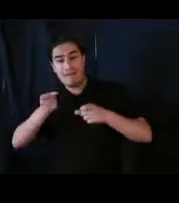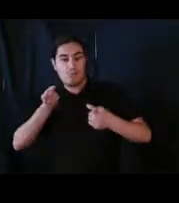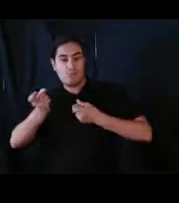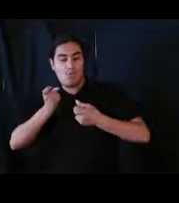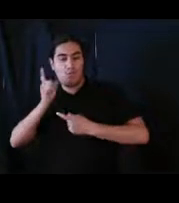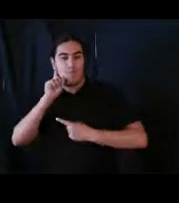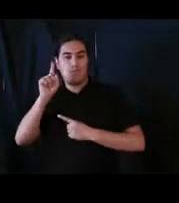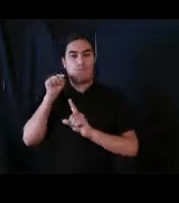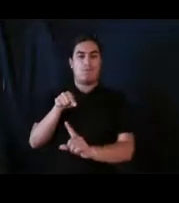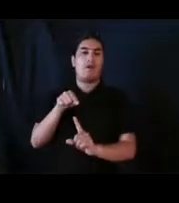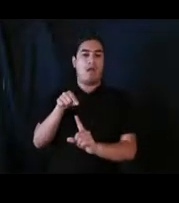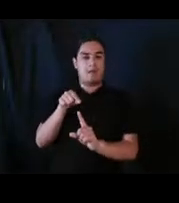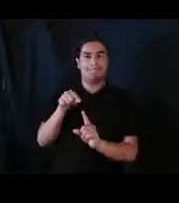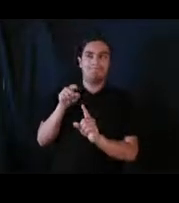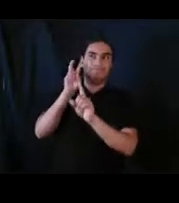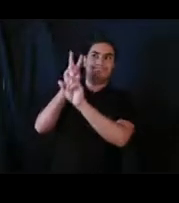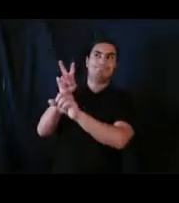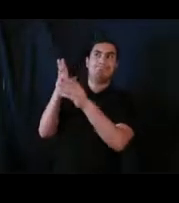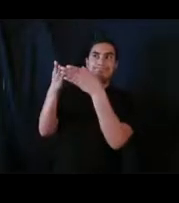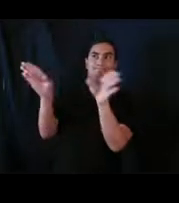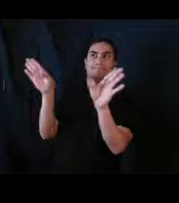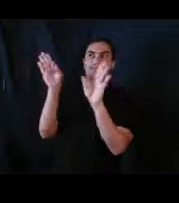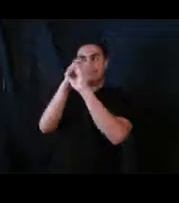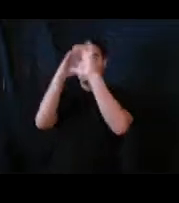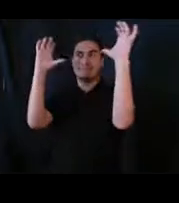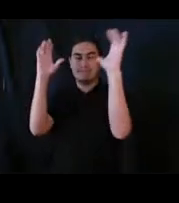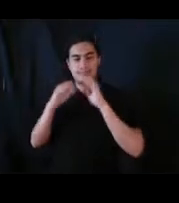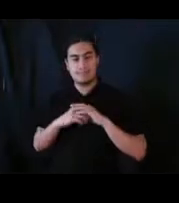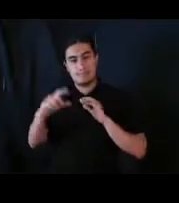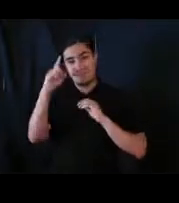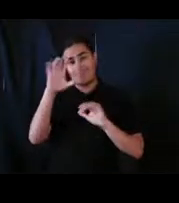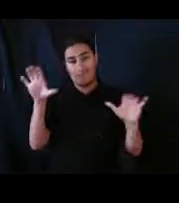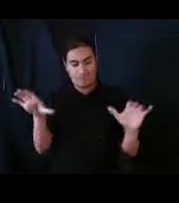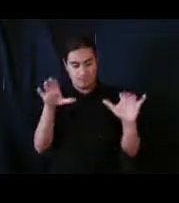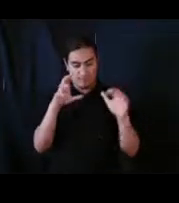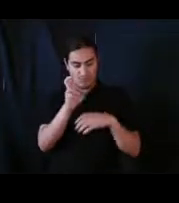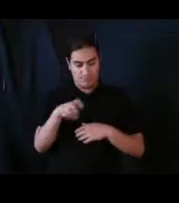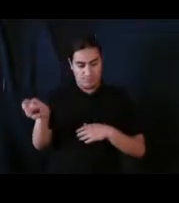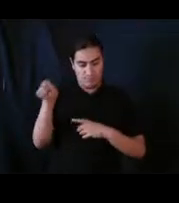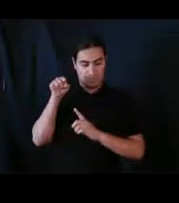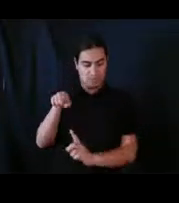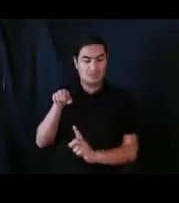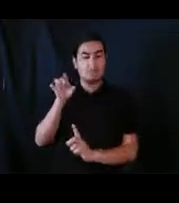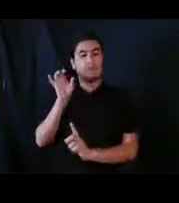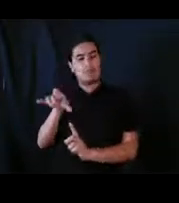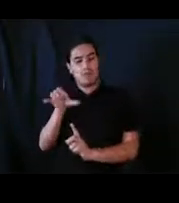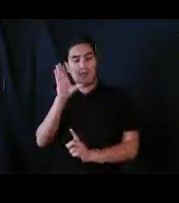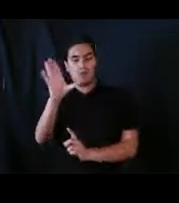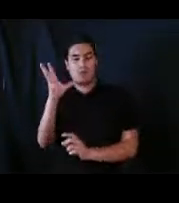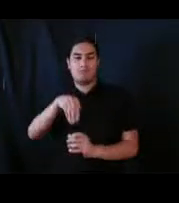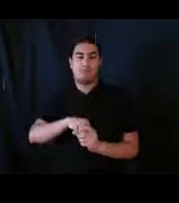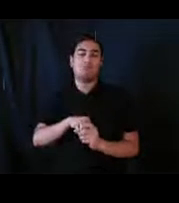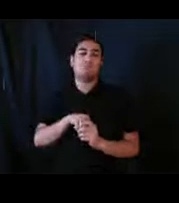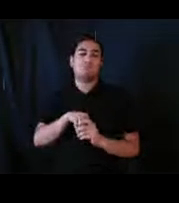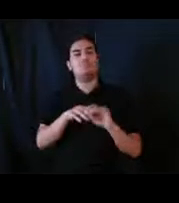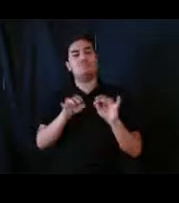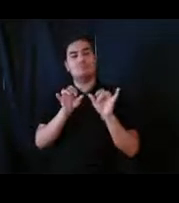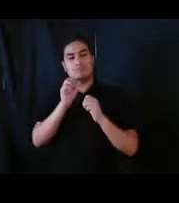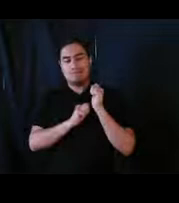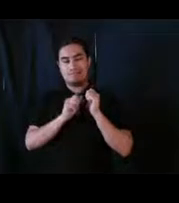scoping the regional active transportation plan will guide investments in active transportation infrastructure